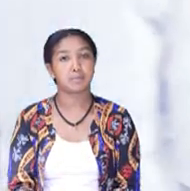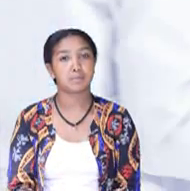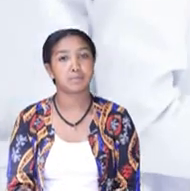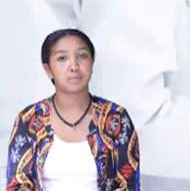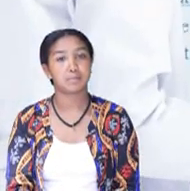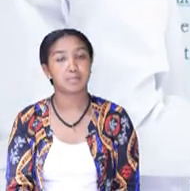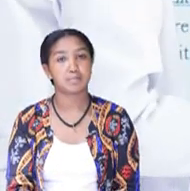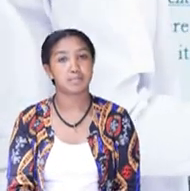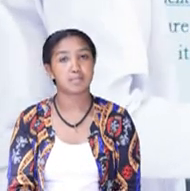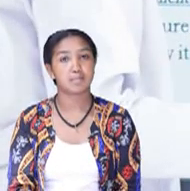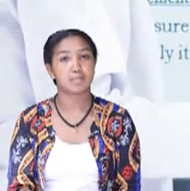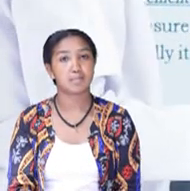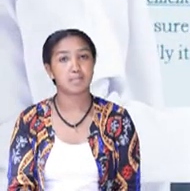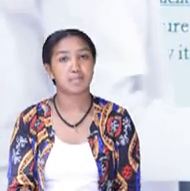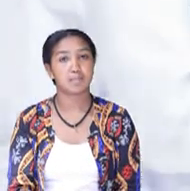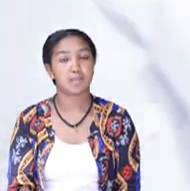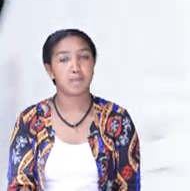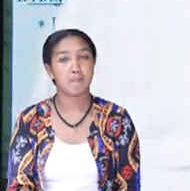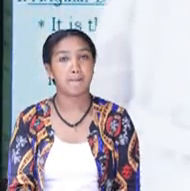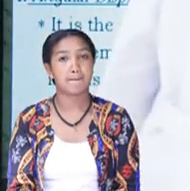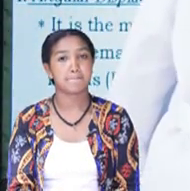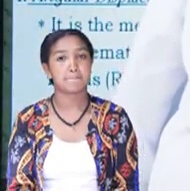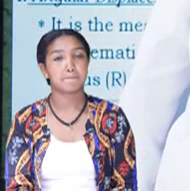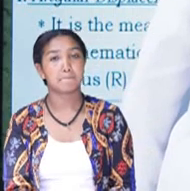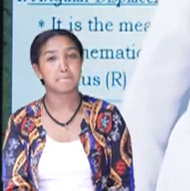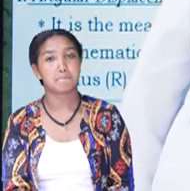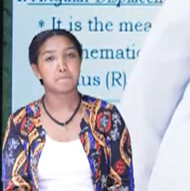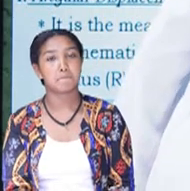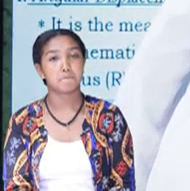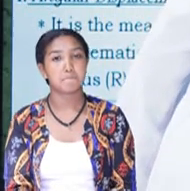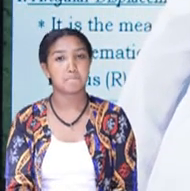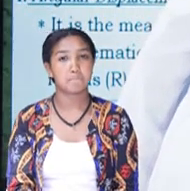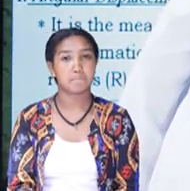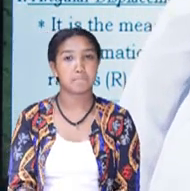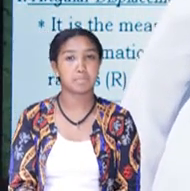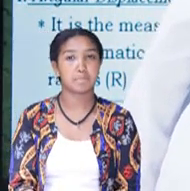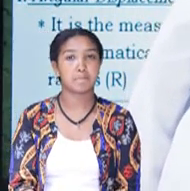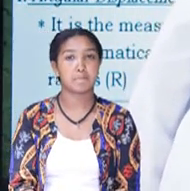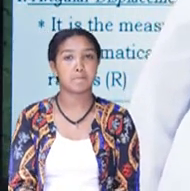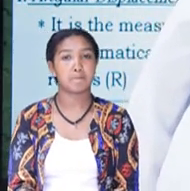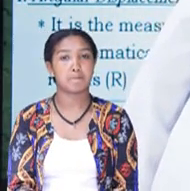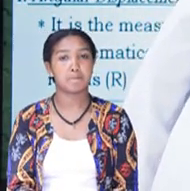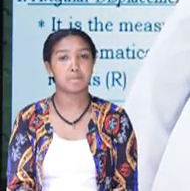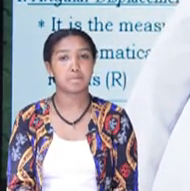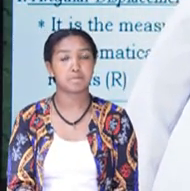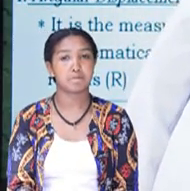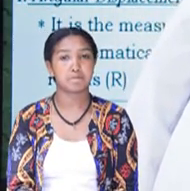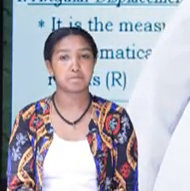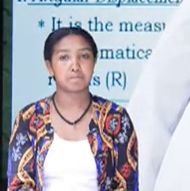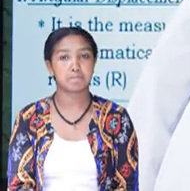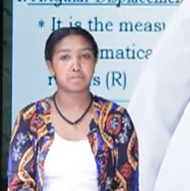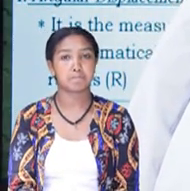this particle, let's call it point P, while this particle tends to rotate from this initial reference point